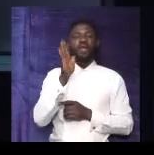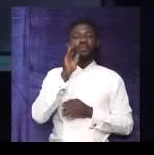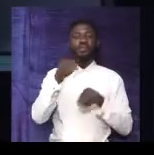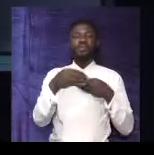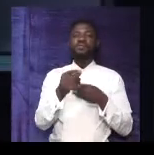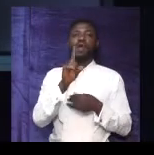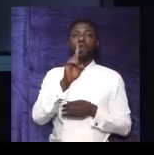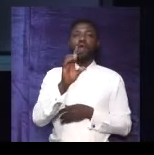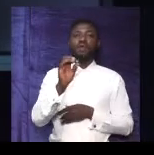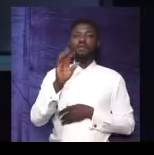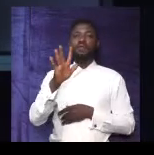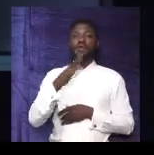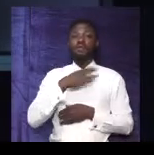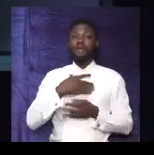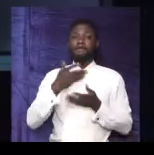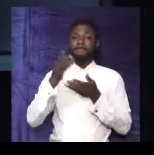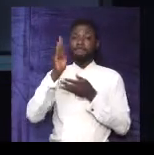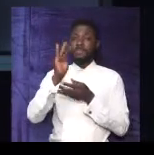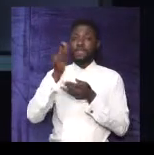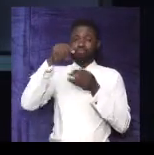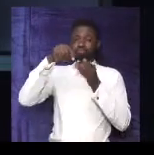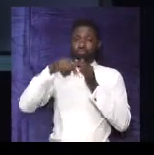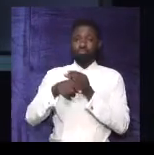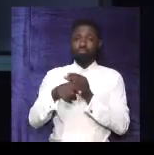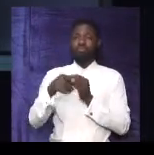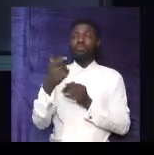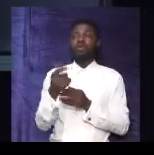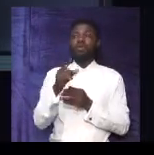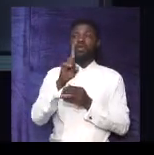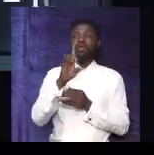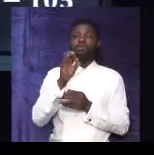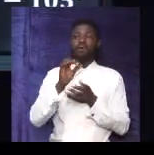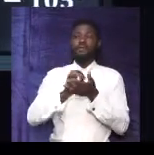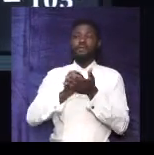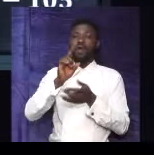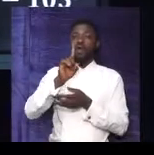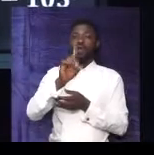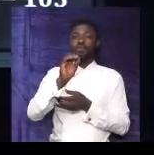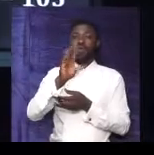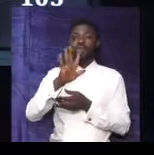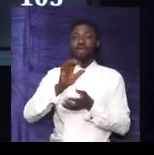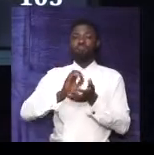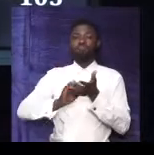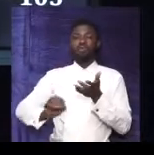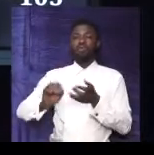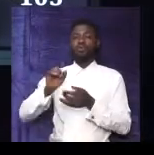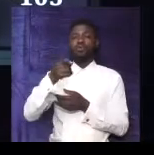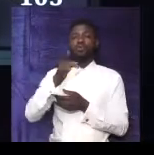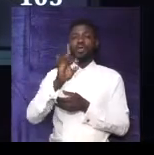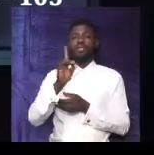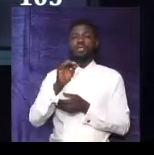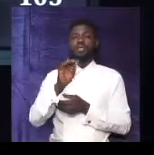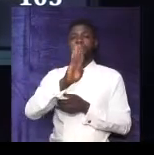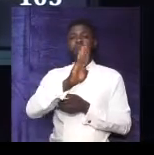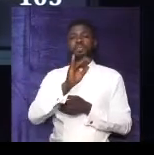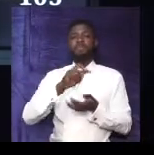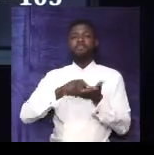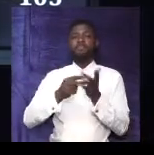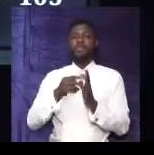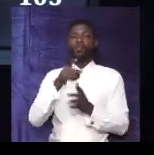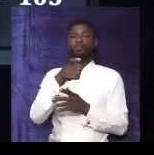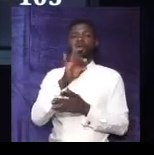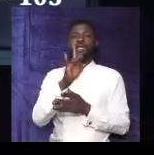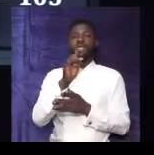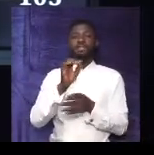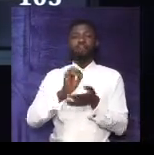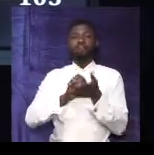and 25 will give you 105, then B comes down. Now you take 105 to the other side, remembering to change the sign. Now B